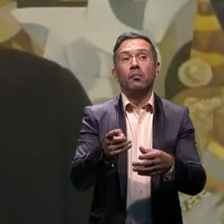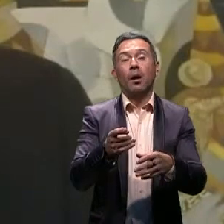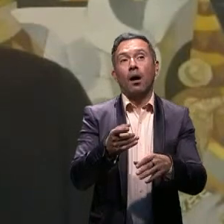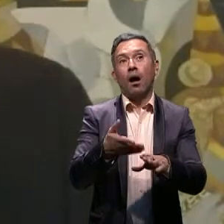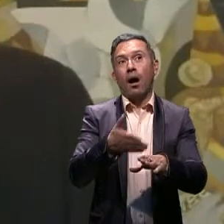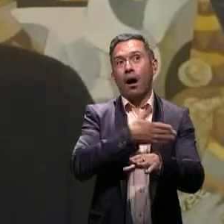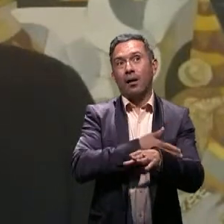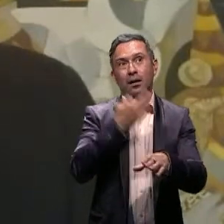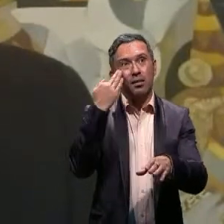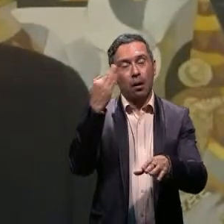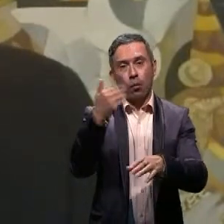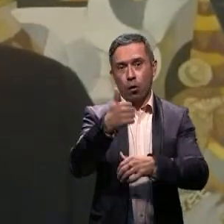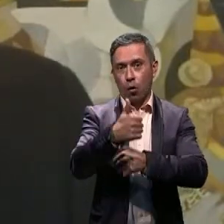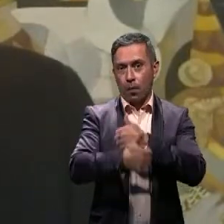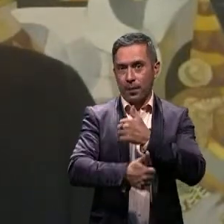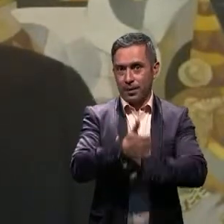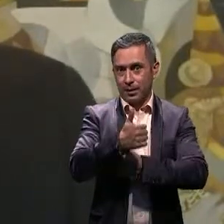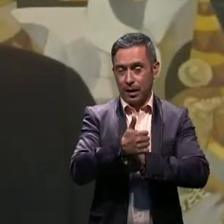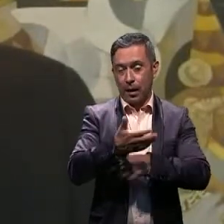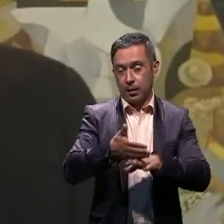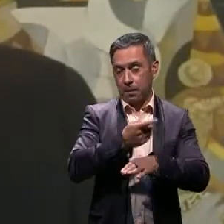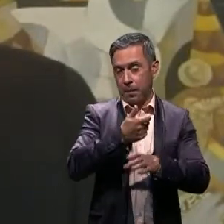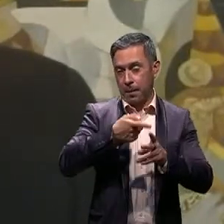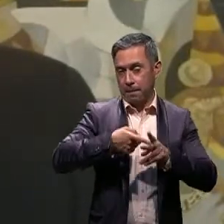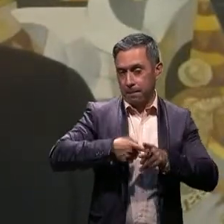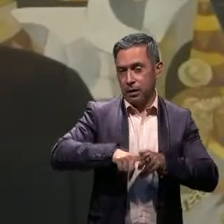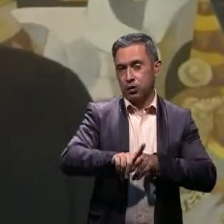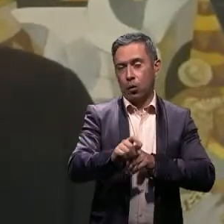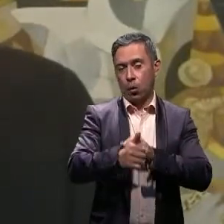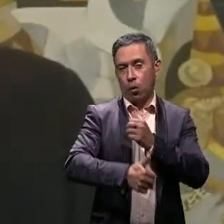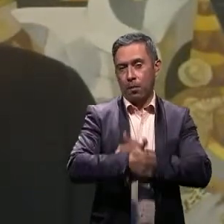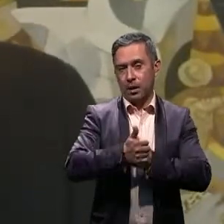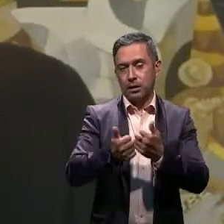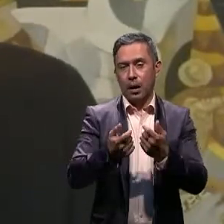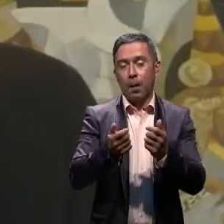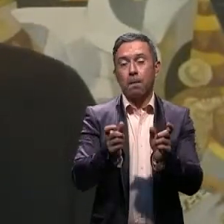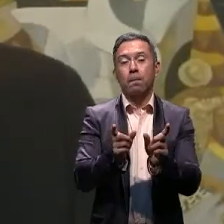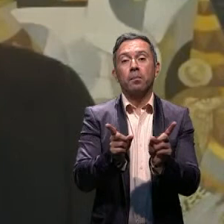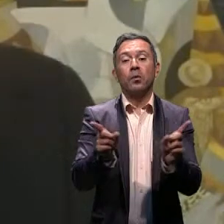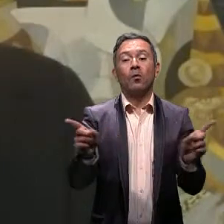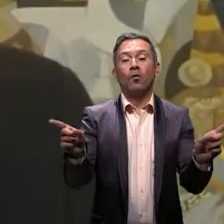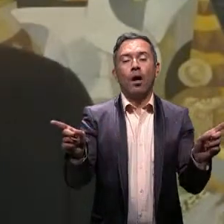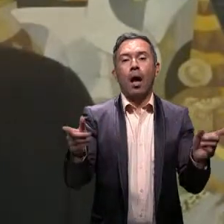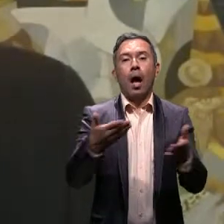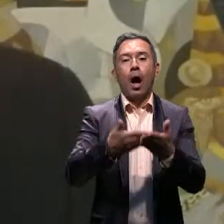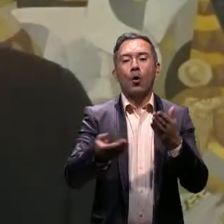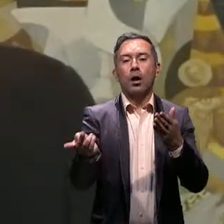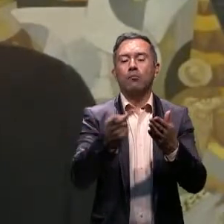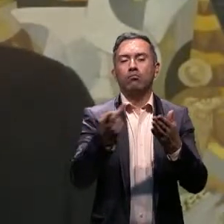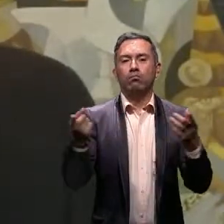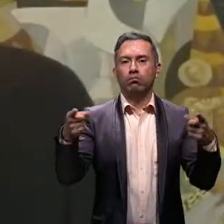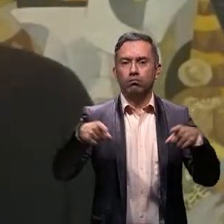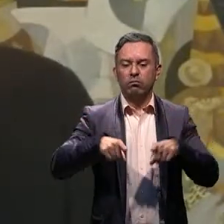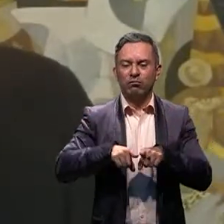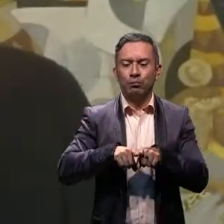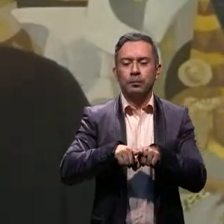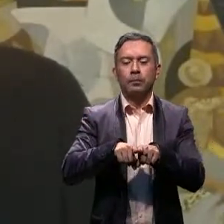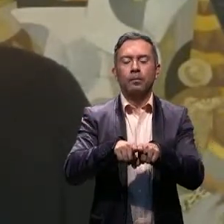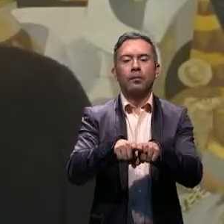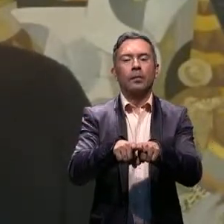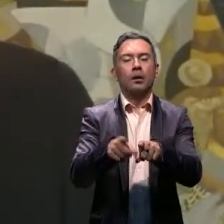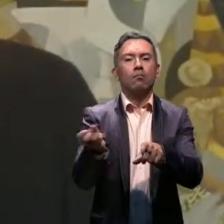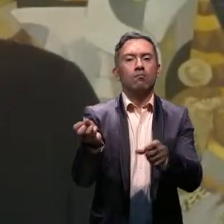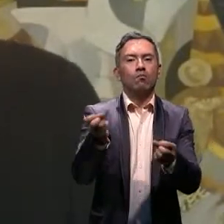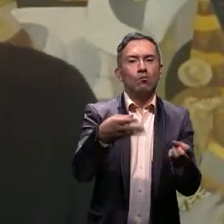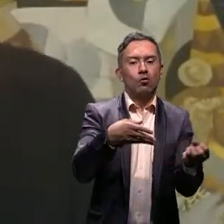This competition that was previously existing at the beginning is now